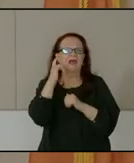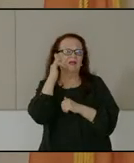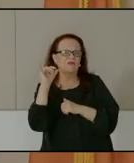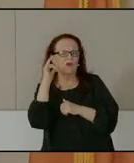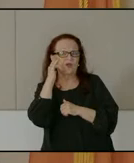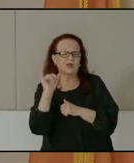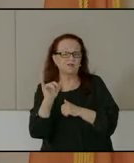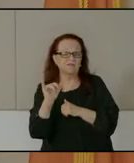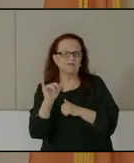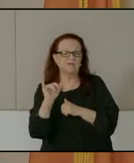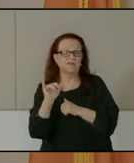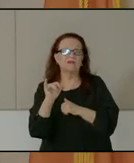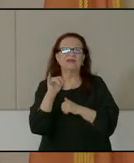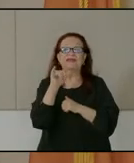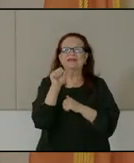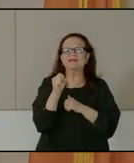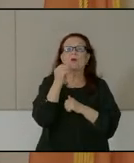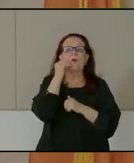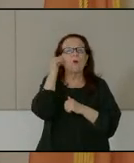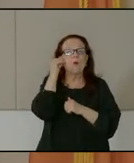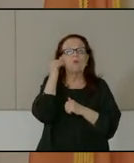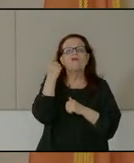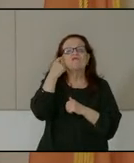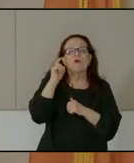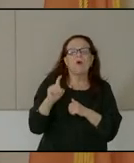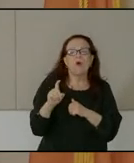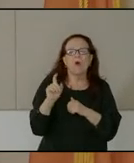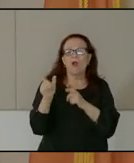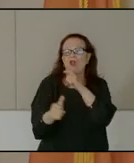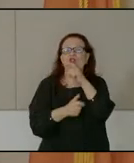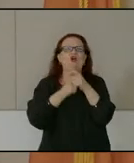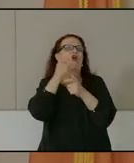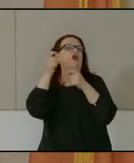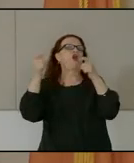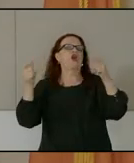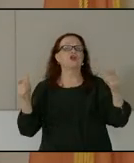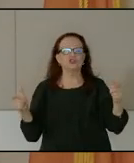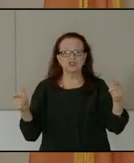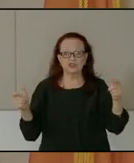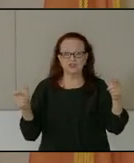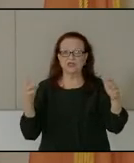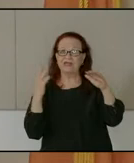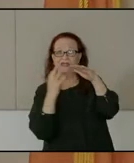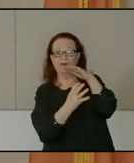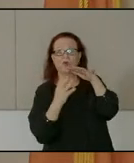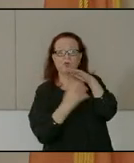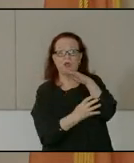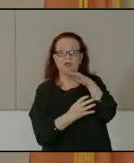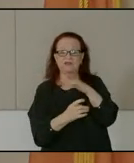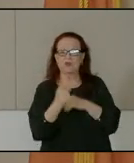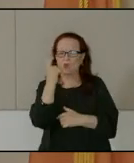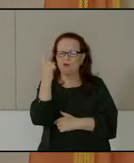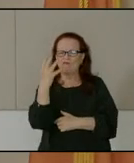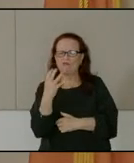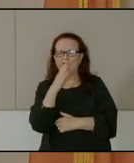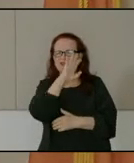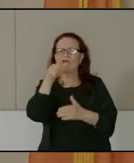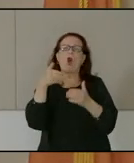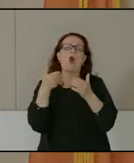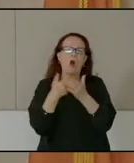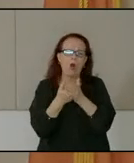California, as you know, is home to the largest share of immigrants, nearly a quarter of all newcomers to this